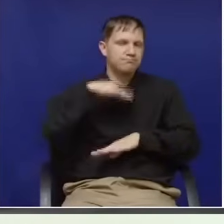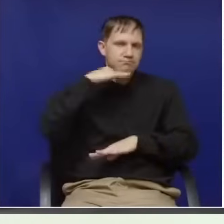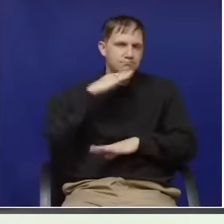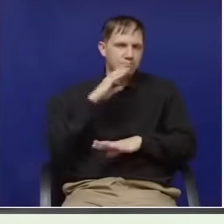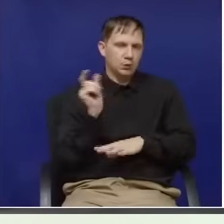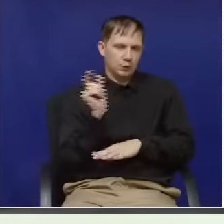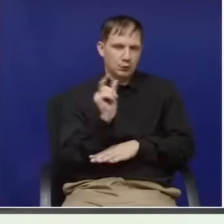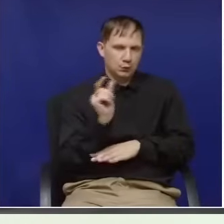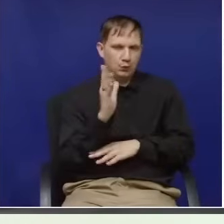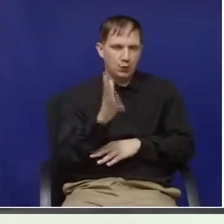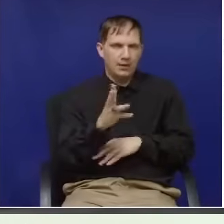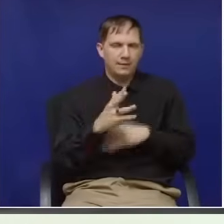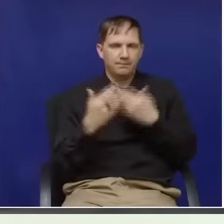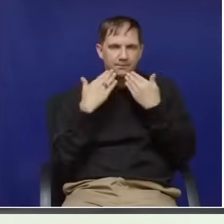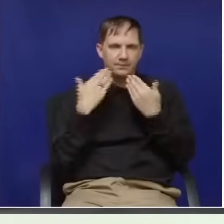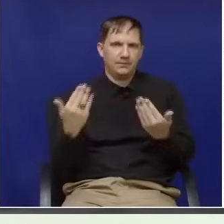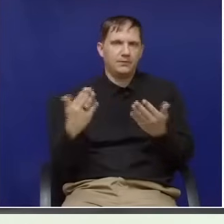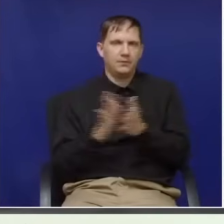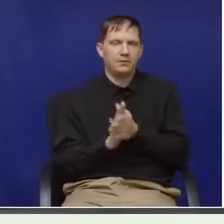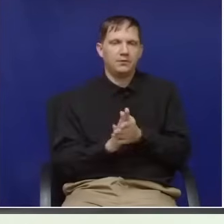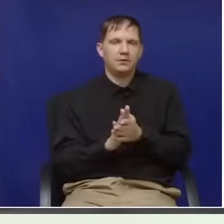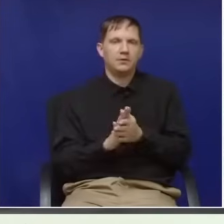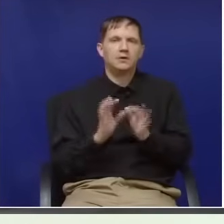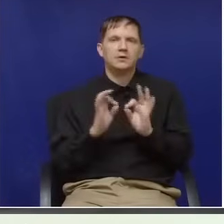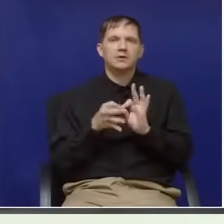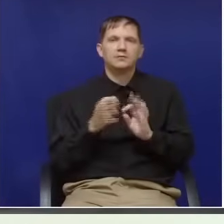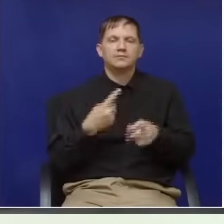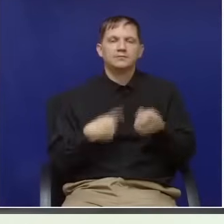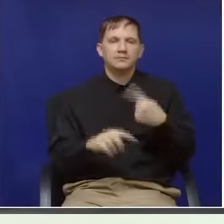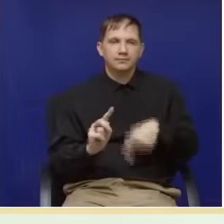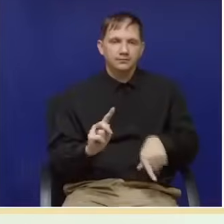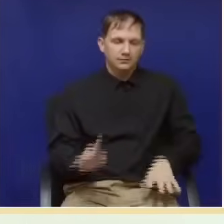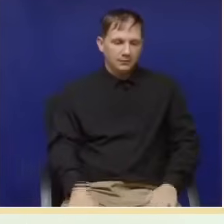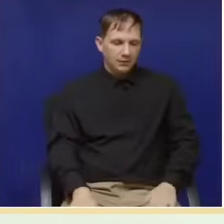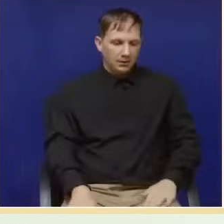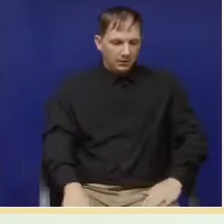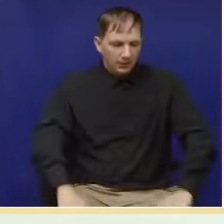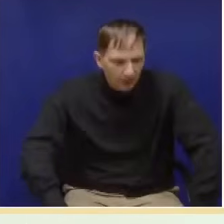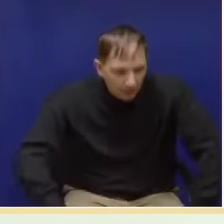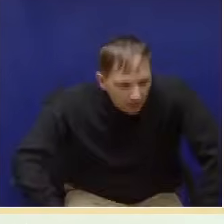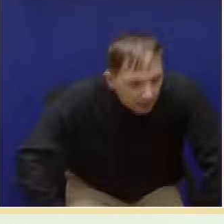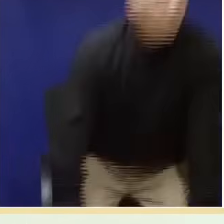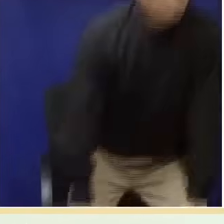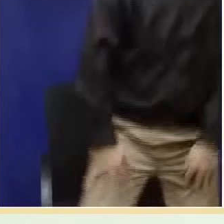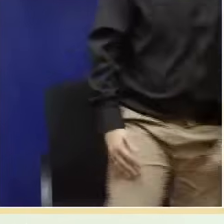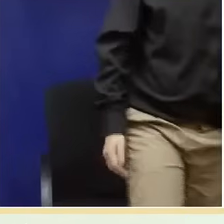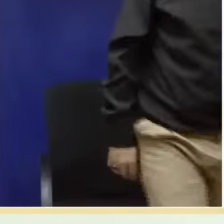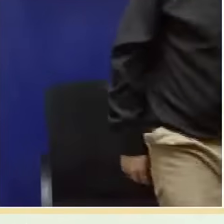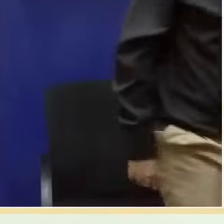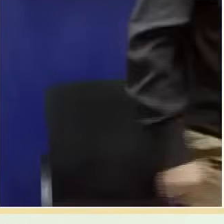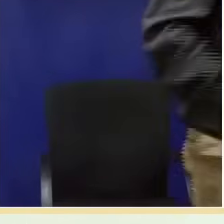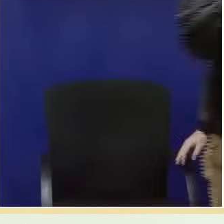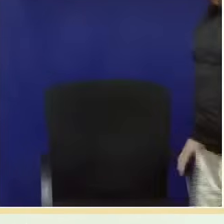very much, Chairperson. Thank you. Honorable Lorimer, we return to you for the last follow-up.